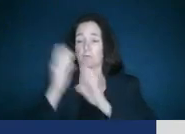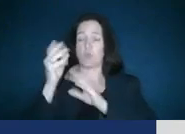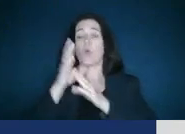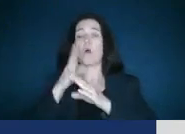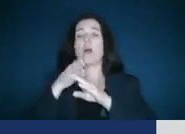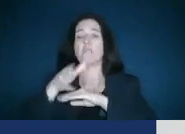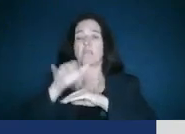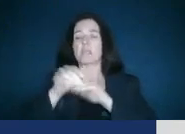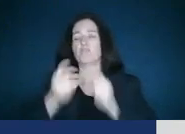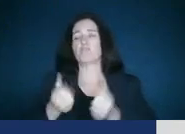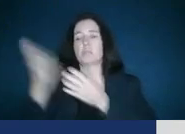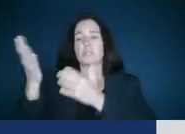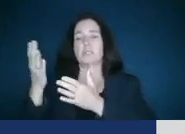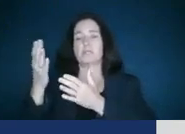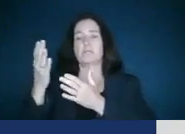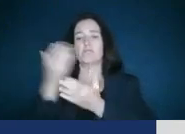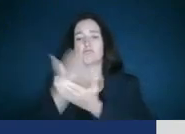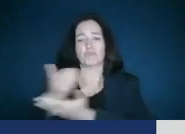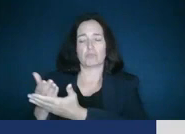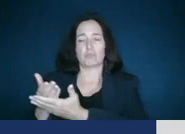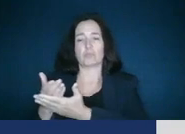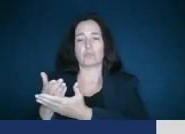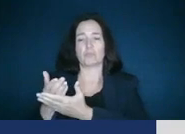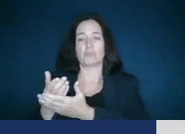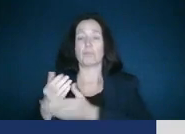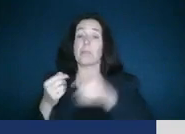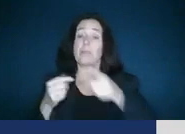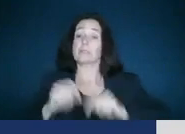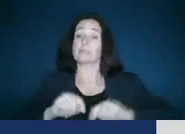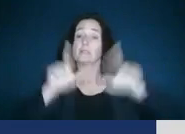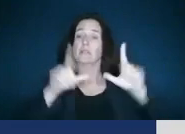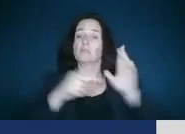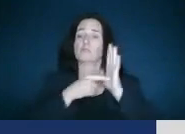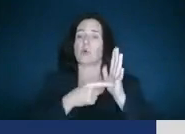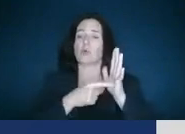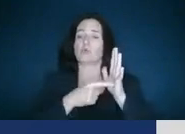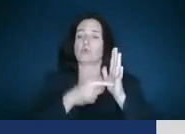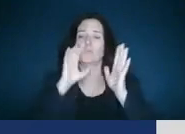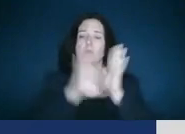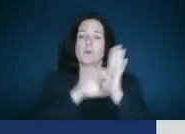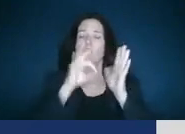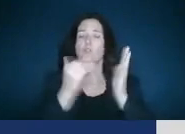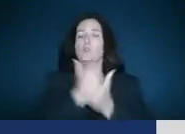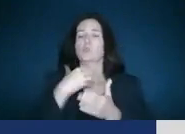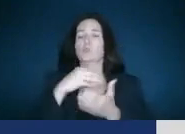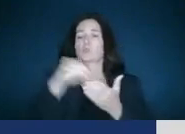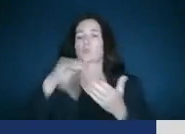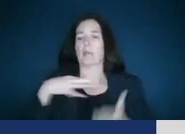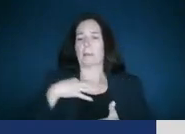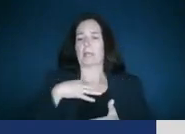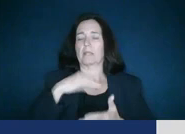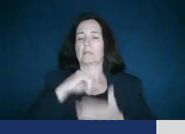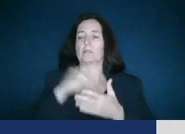our office. This slide contains a screenshot of the new student application that students will